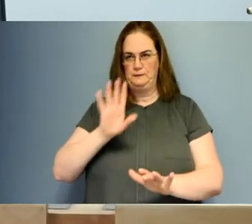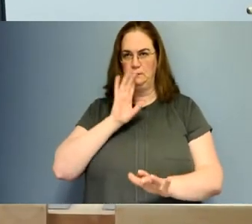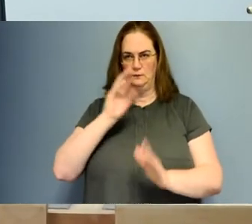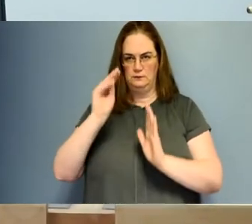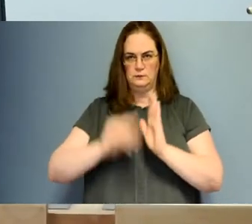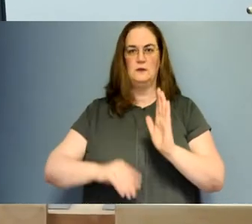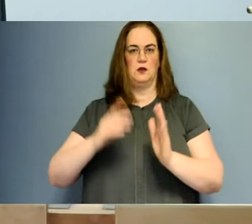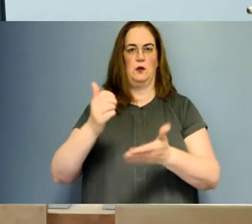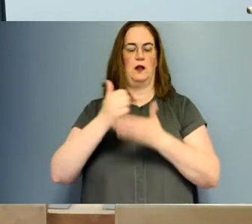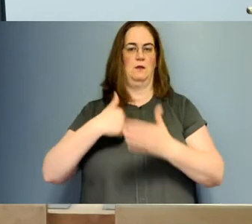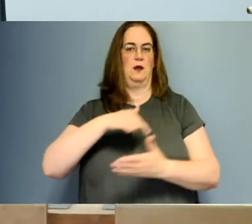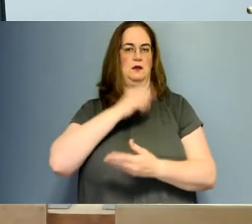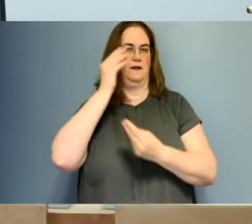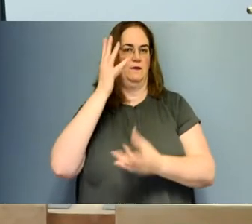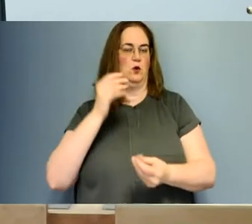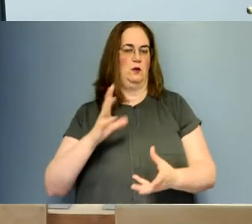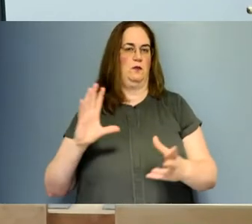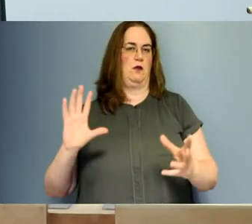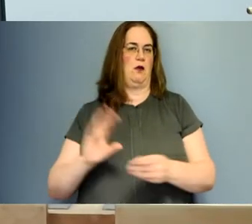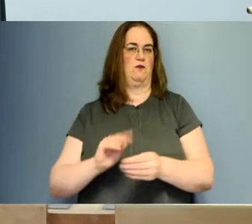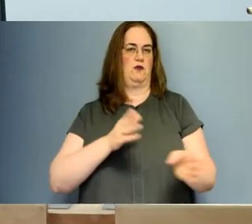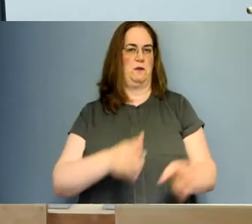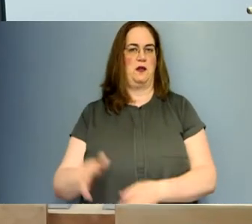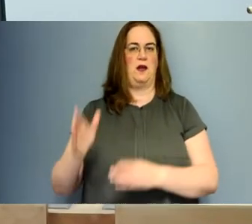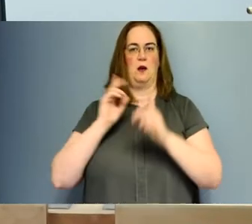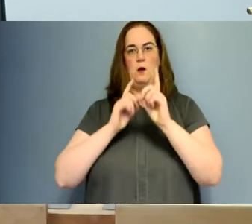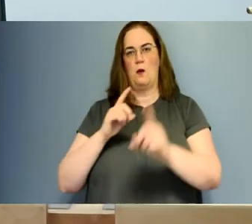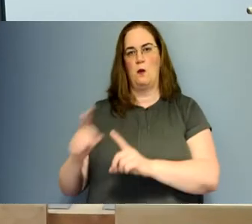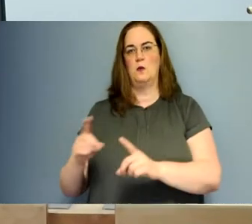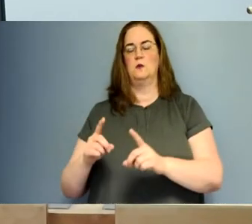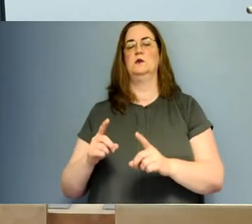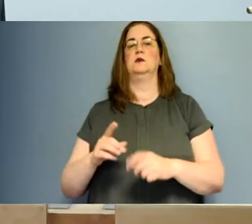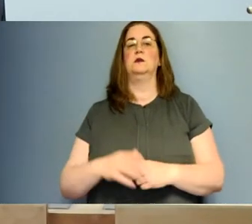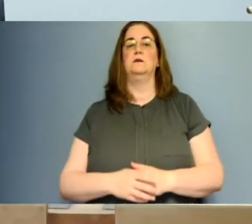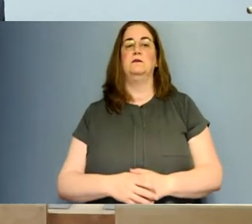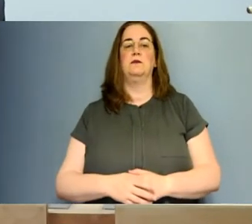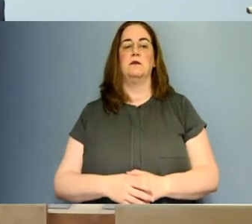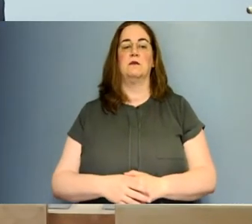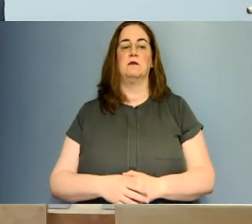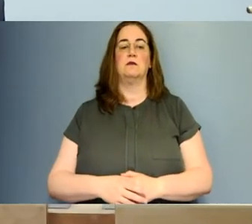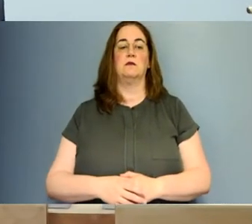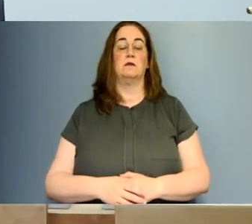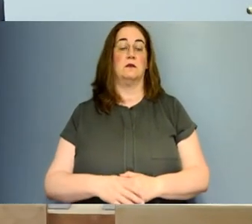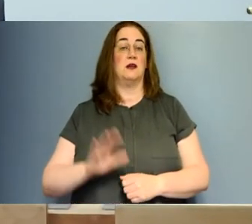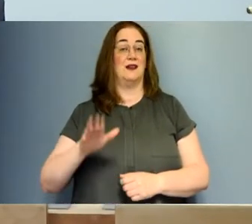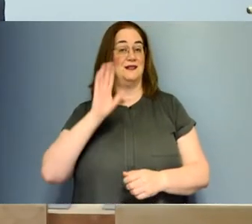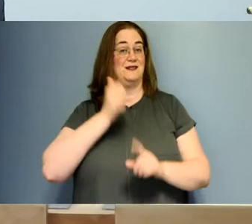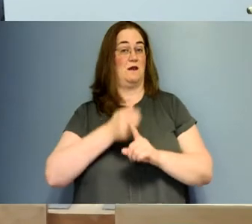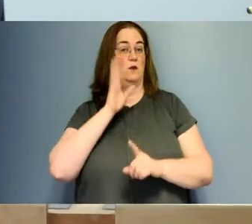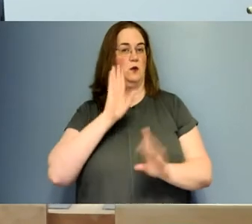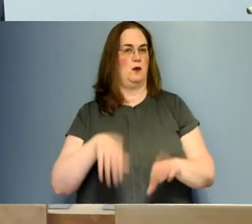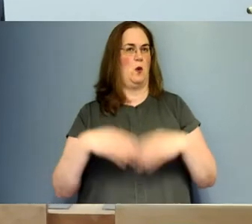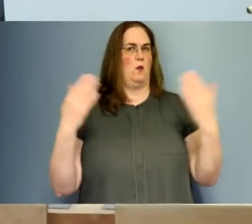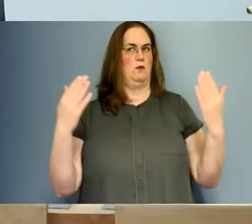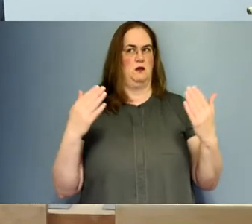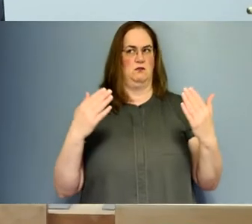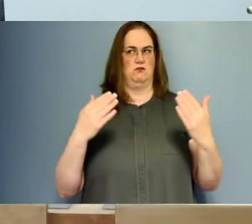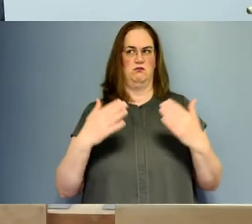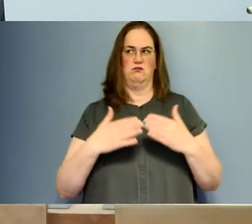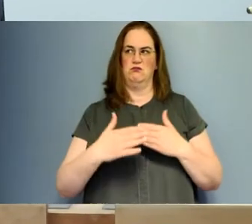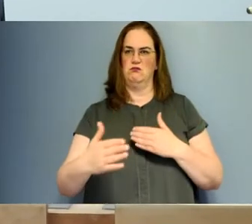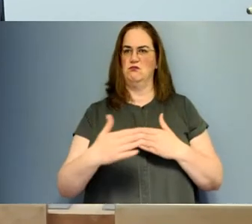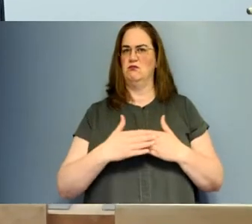us inform the comprehensive plan goals and objectives. It will be open for probably for the next at